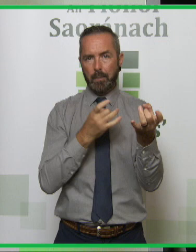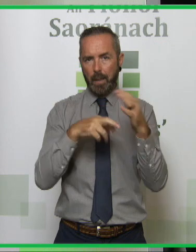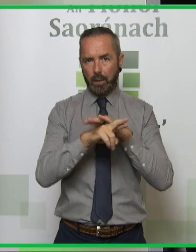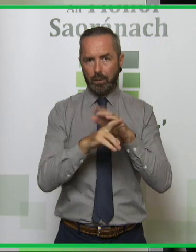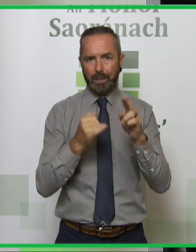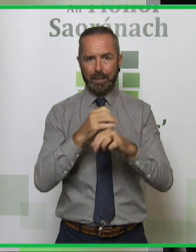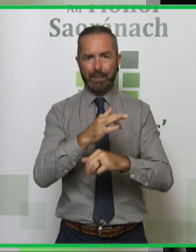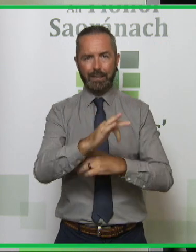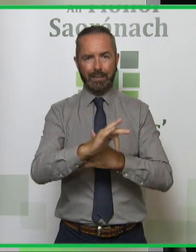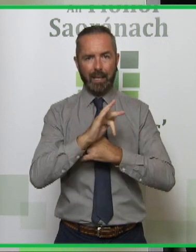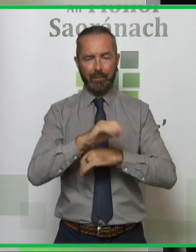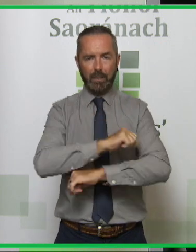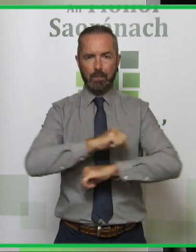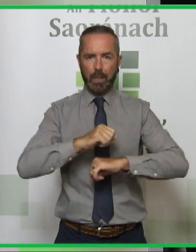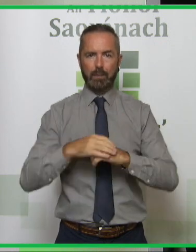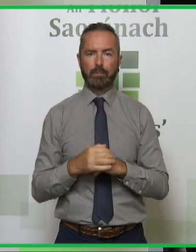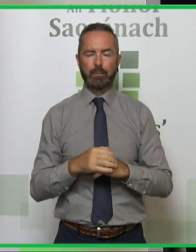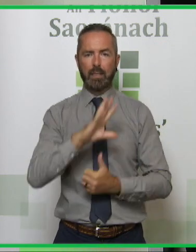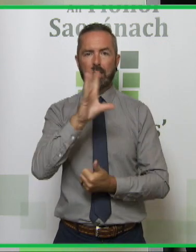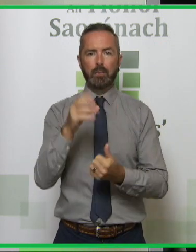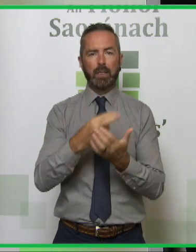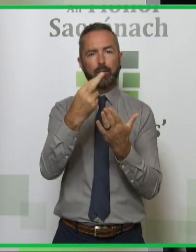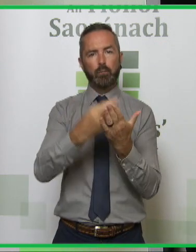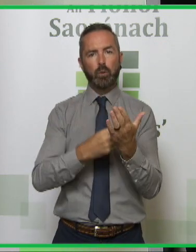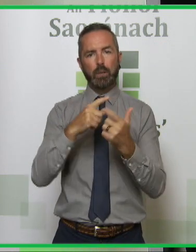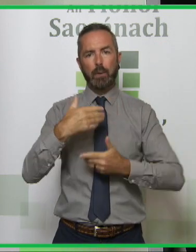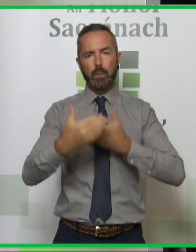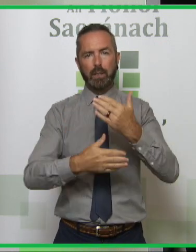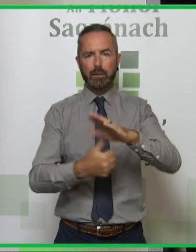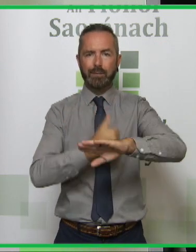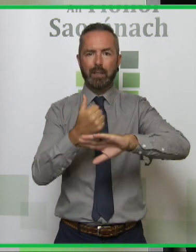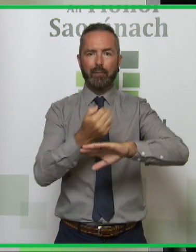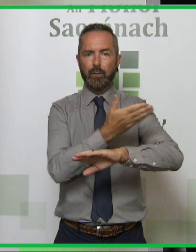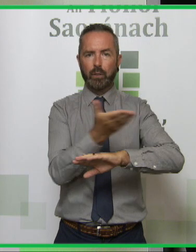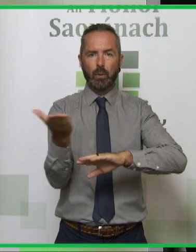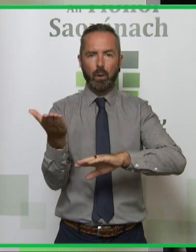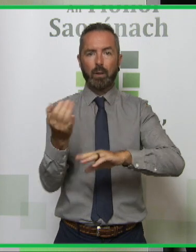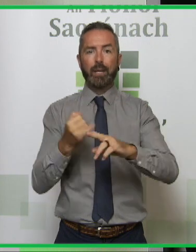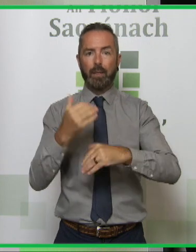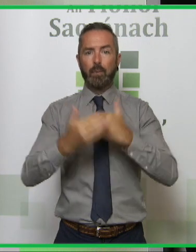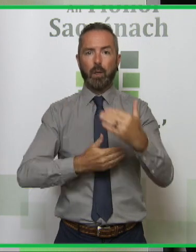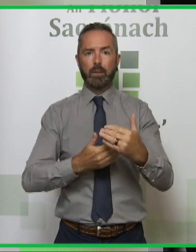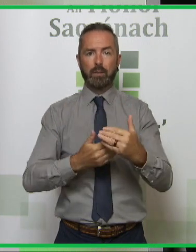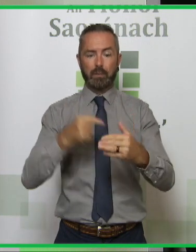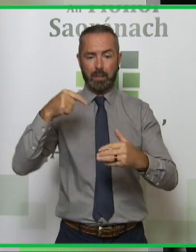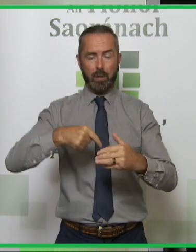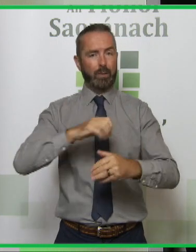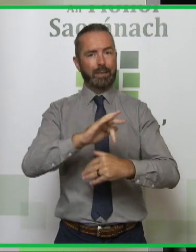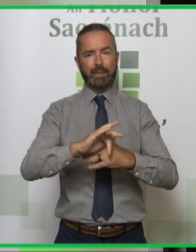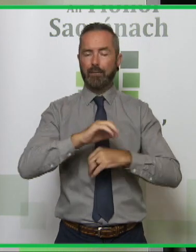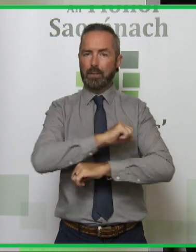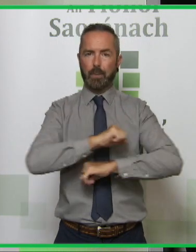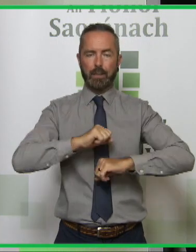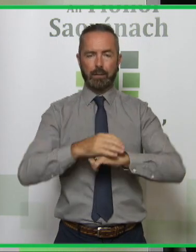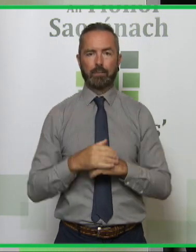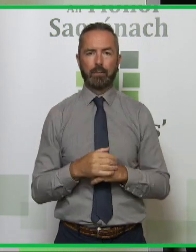And there are certain rules and procedures set out for us in that process. And it is that we have that safe space to do it. And we can't